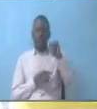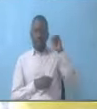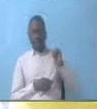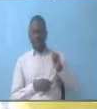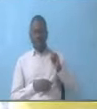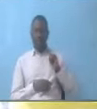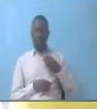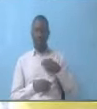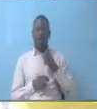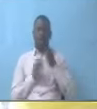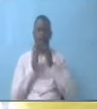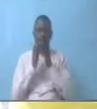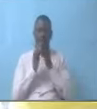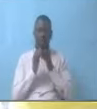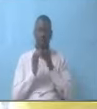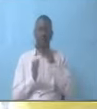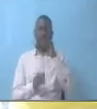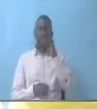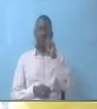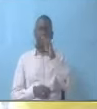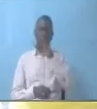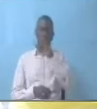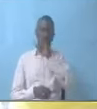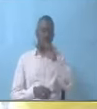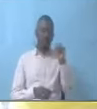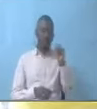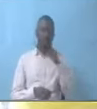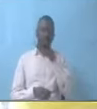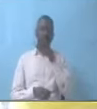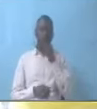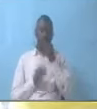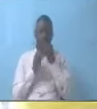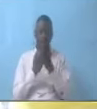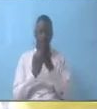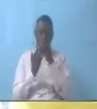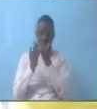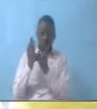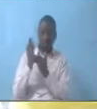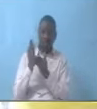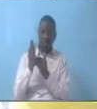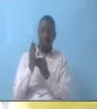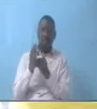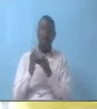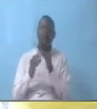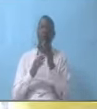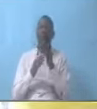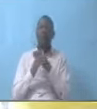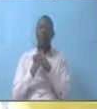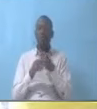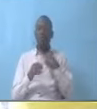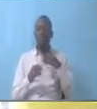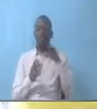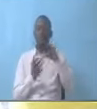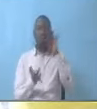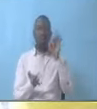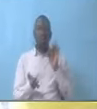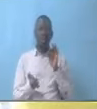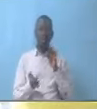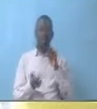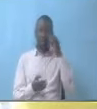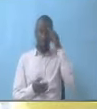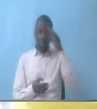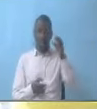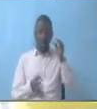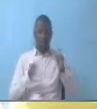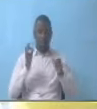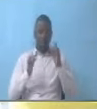you refer to were introduced either before I was appointed Attorney General Minister of Justice. Garalon nañ fi